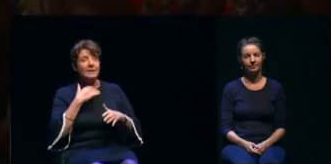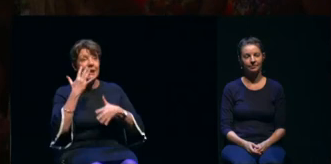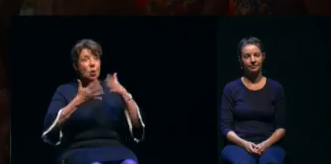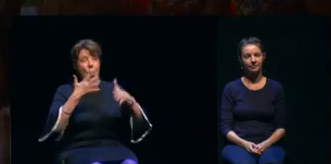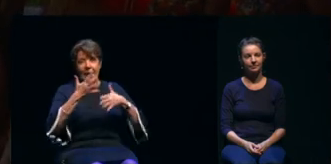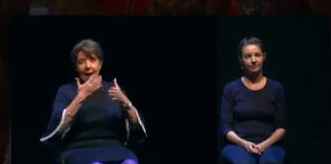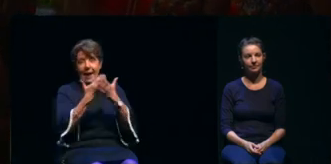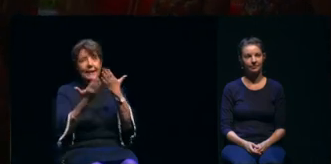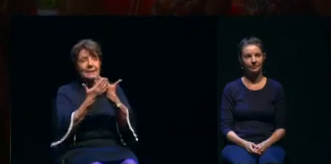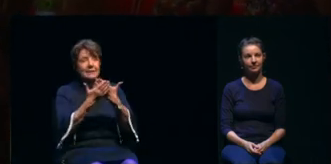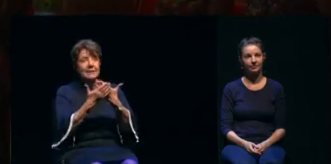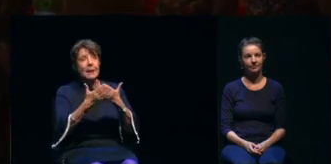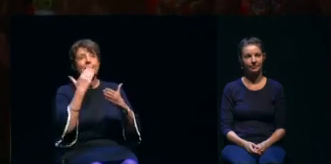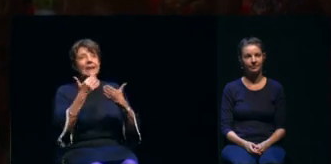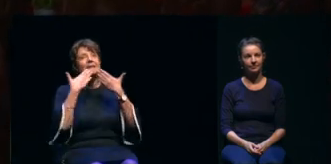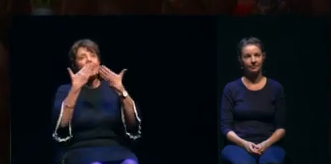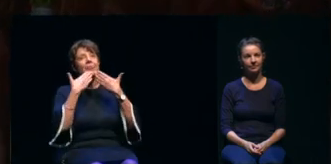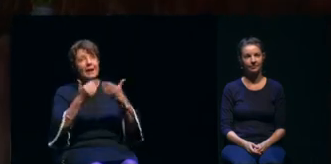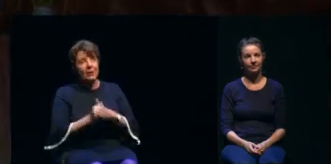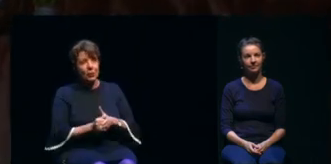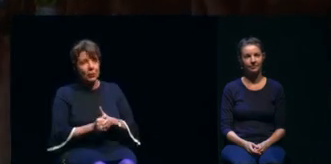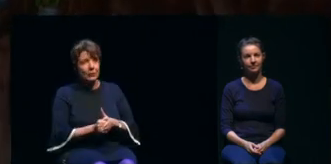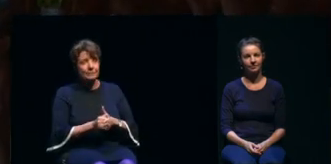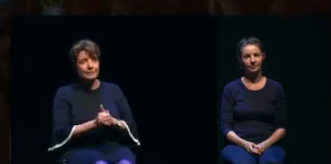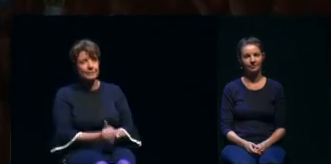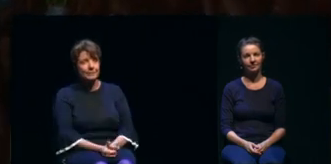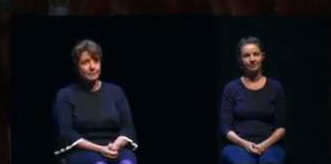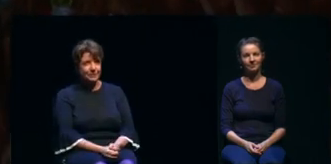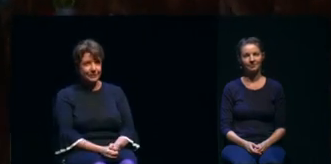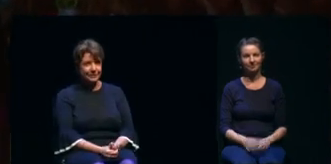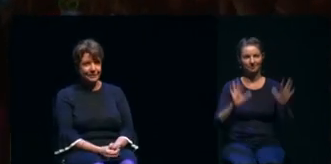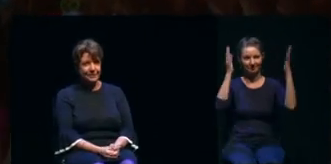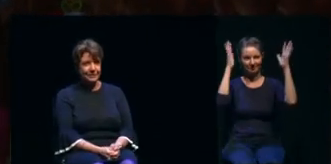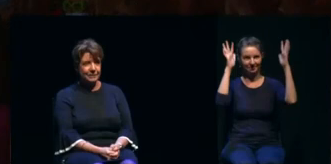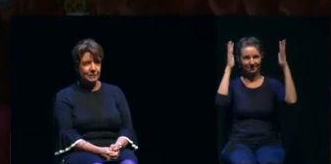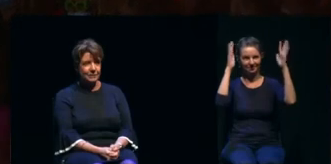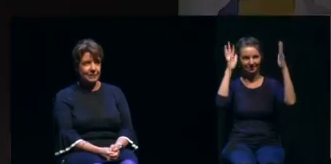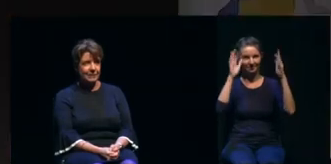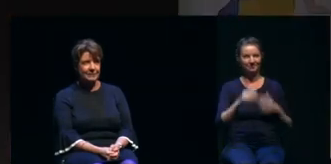you please thank Caitlin Moran for an amazing night? Woo!